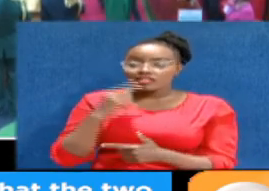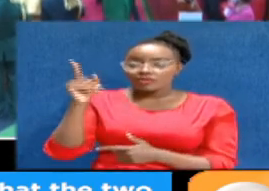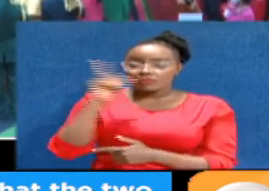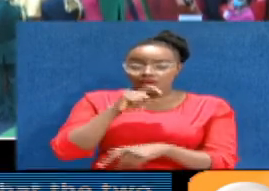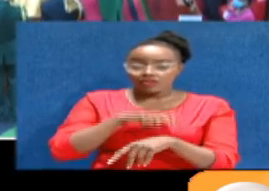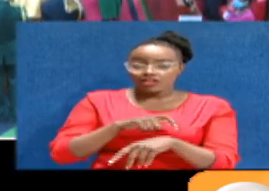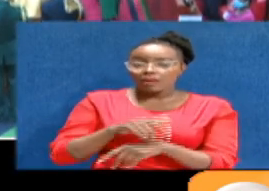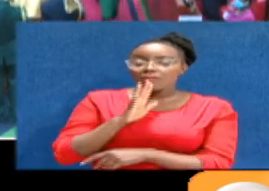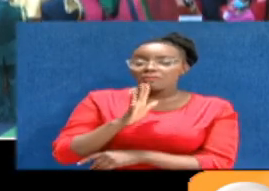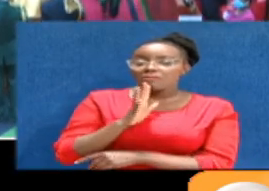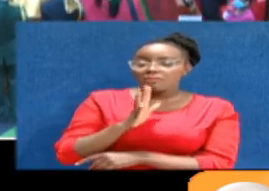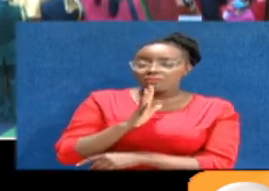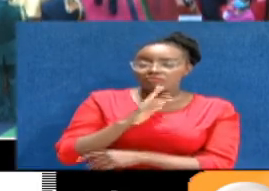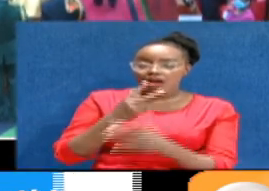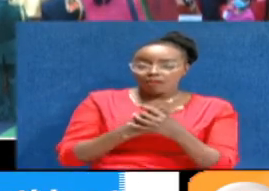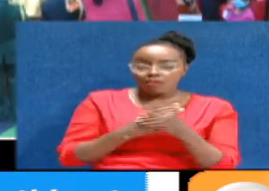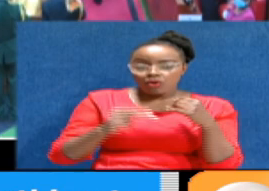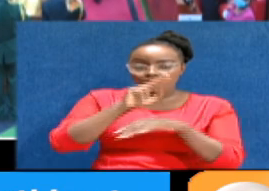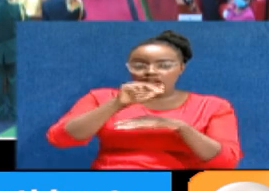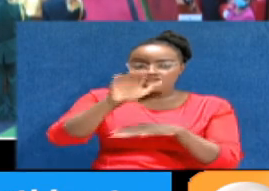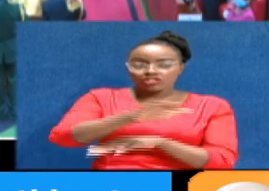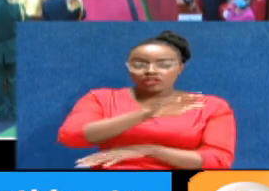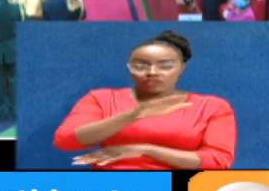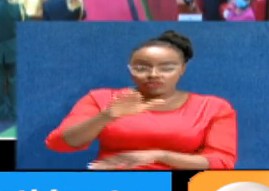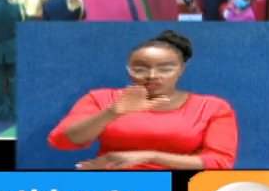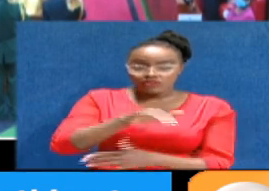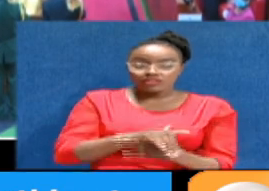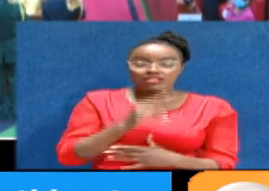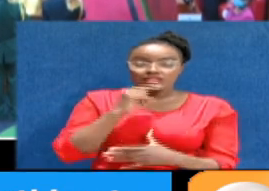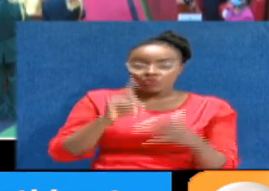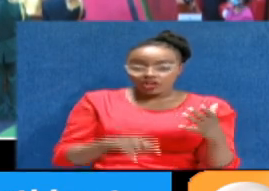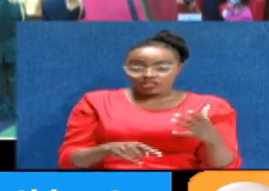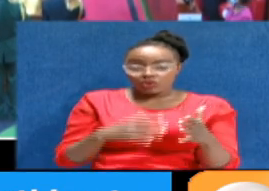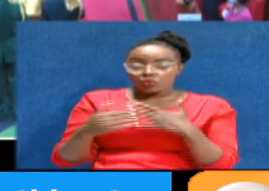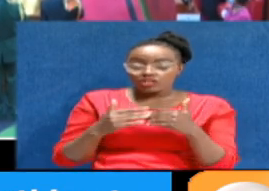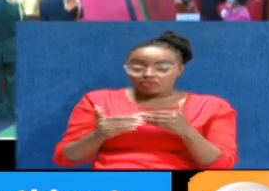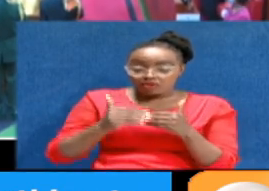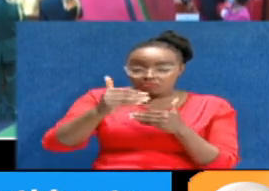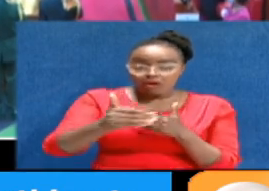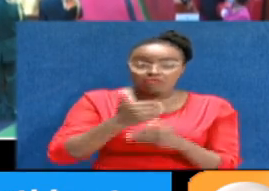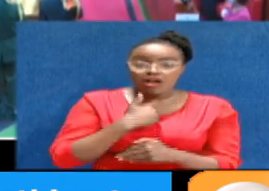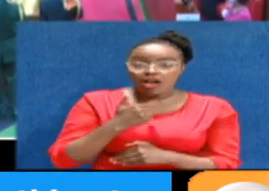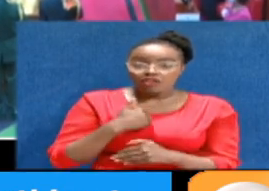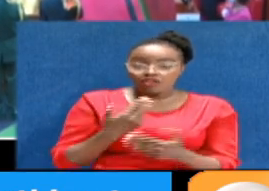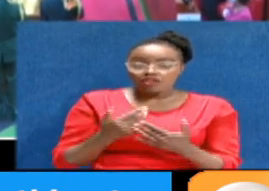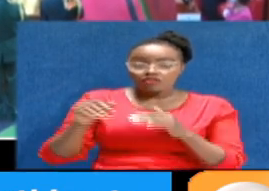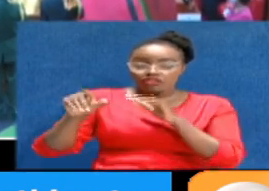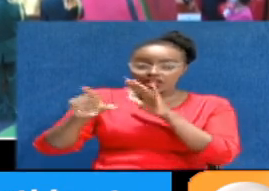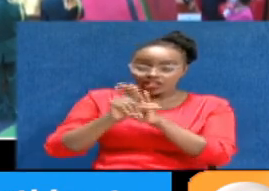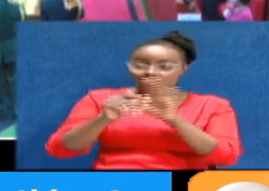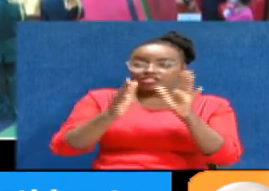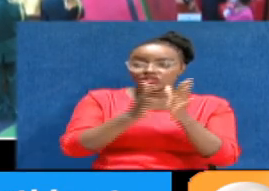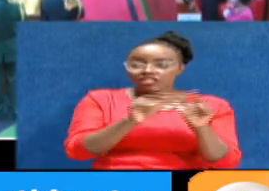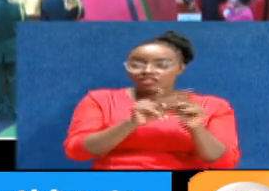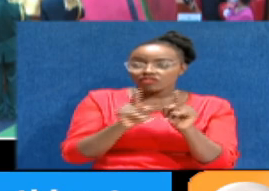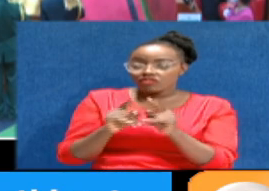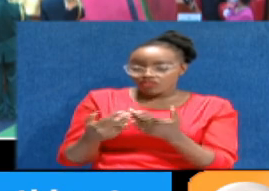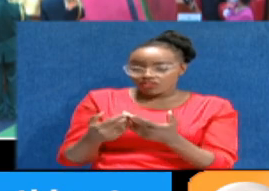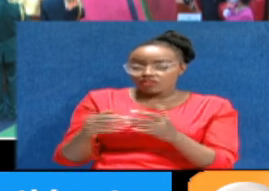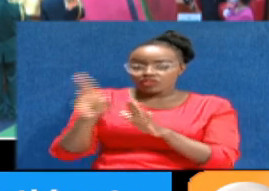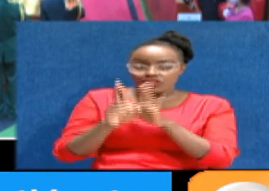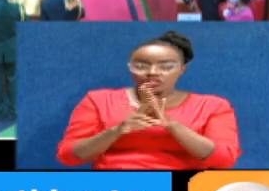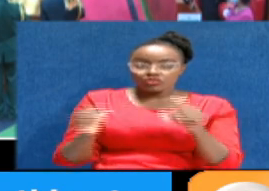it when she addressed both houses, you know, of the House, the joint sitting. She said, what lies ahead now is for legislation and regulation to be